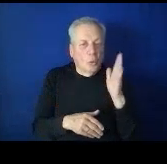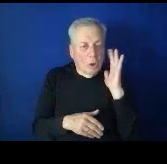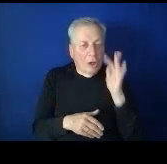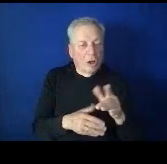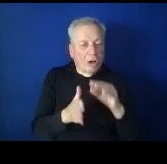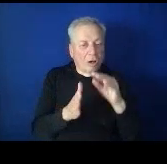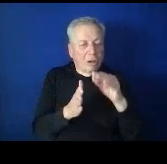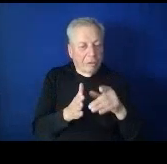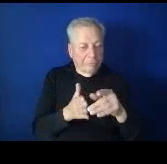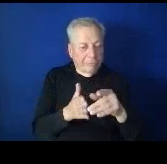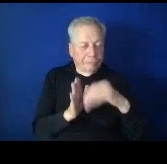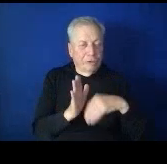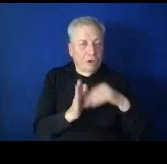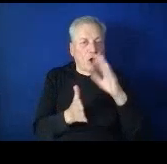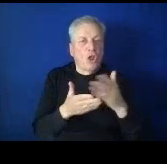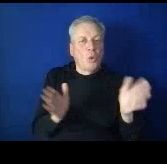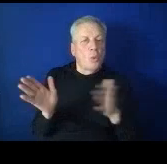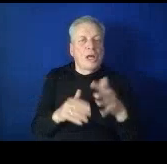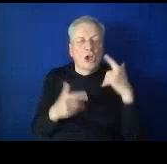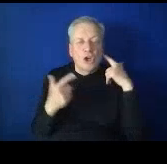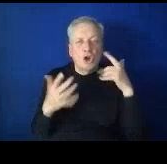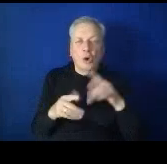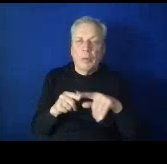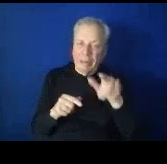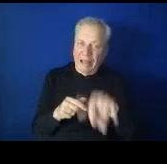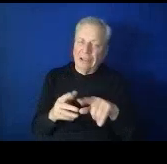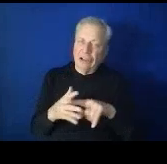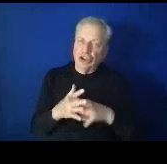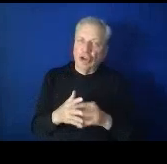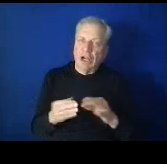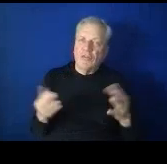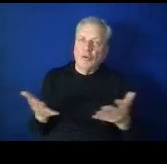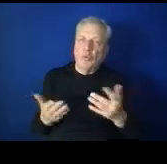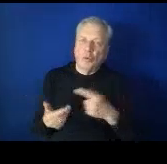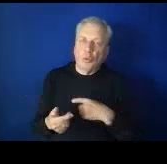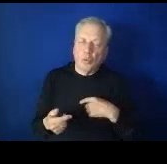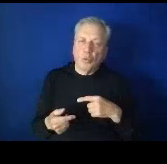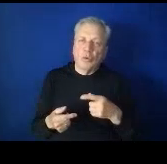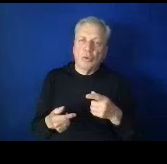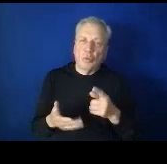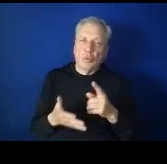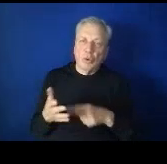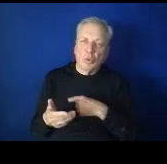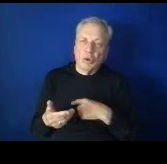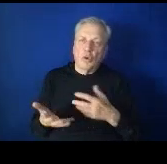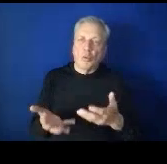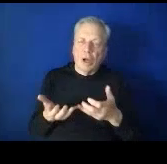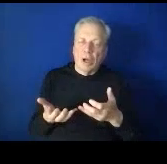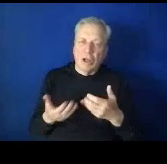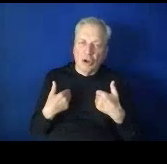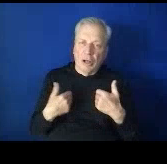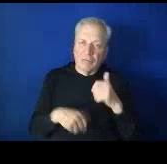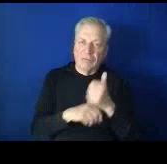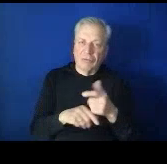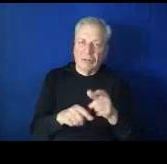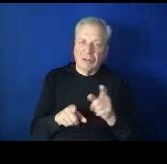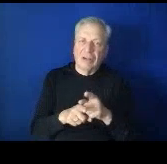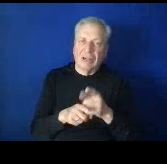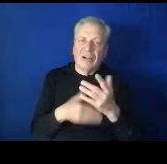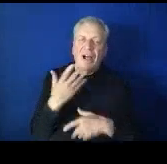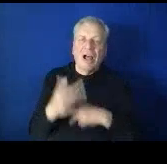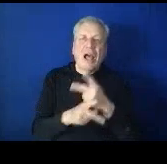well. But this is the start of what we want to have as a hydrothermal monitoring